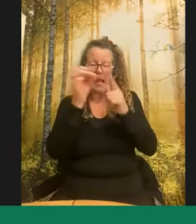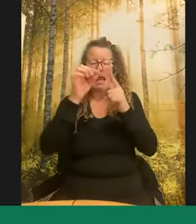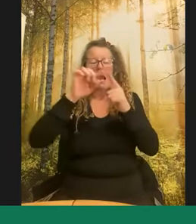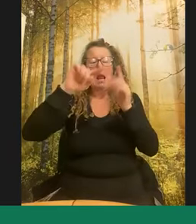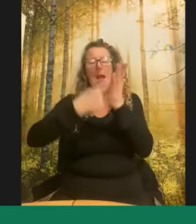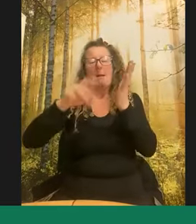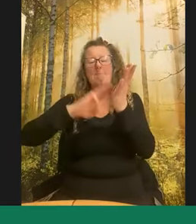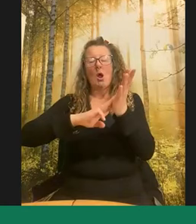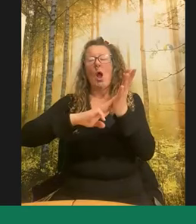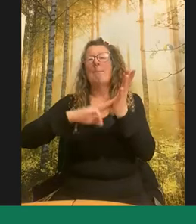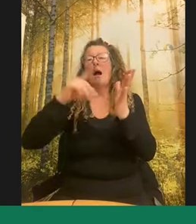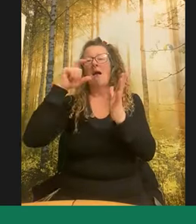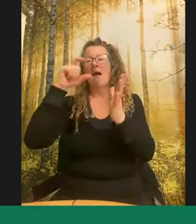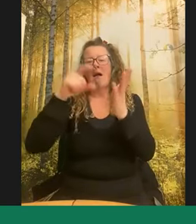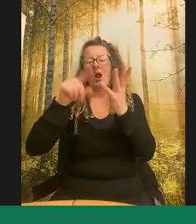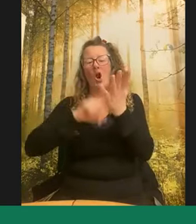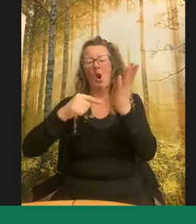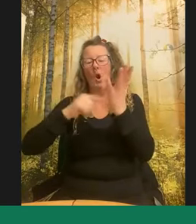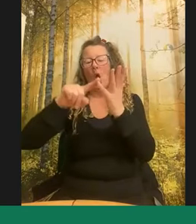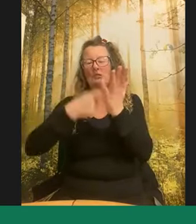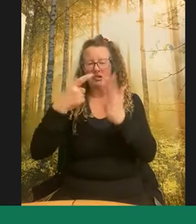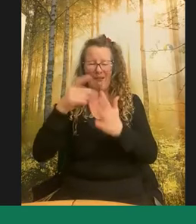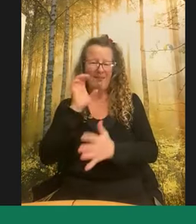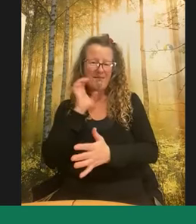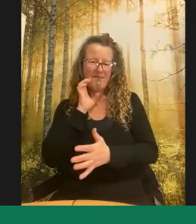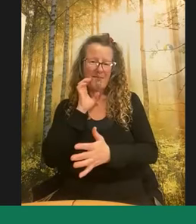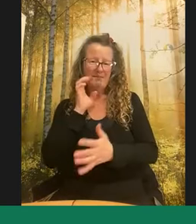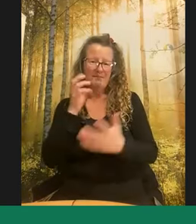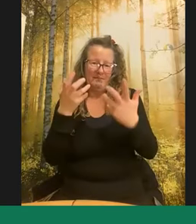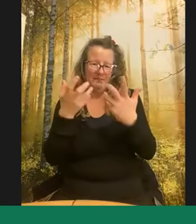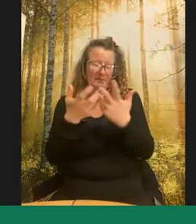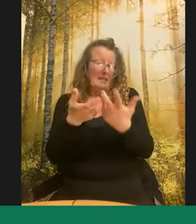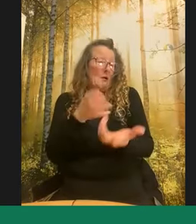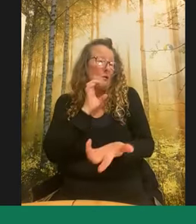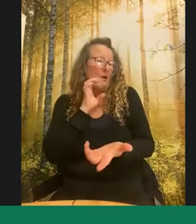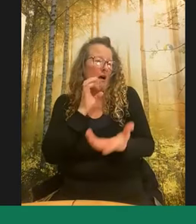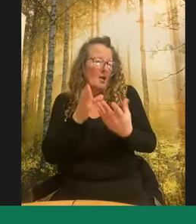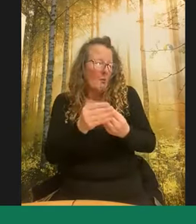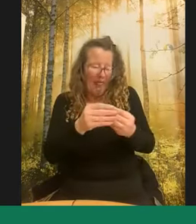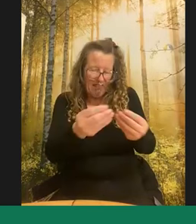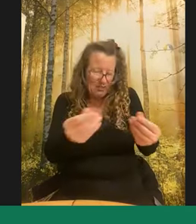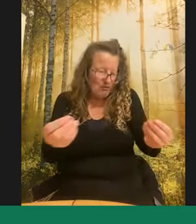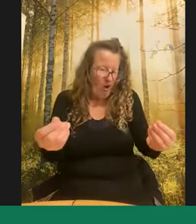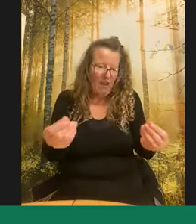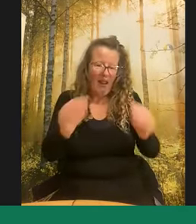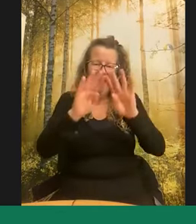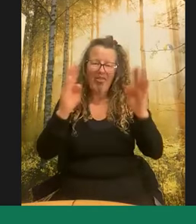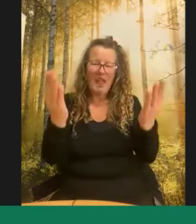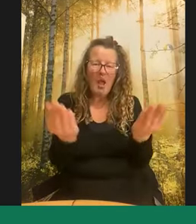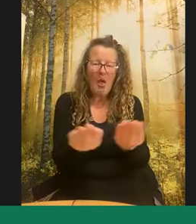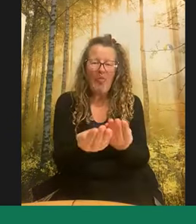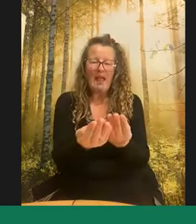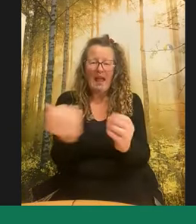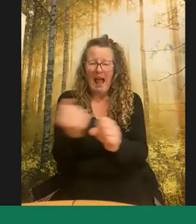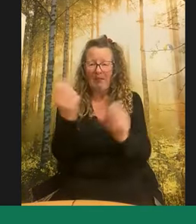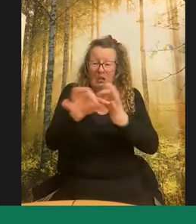finished, which is a kind of way of gardening with the soil and the earth. And when I finished, I realized I've done all these degrees